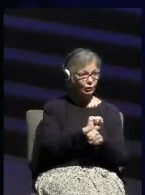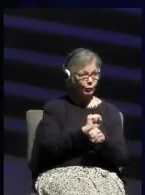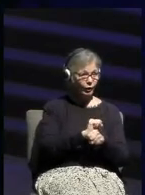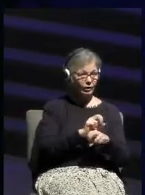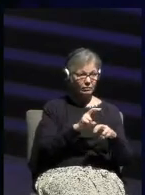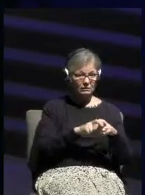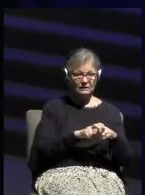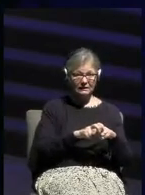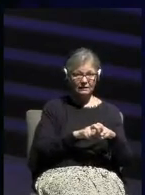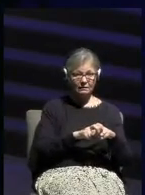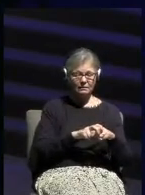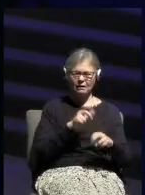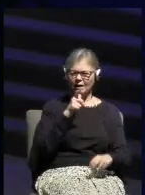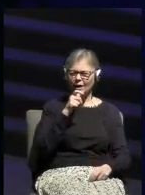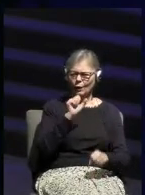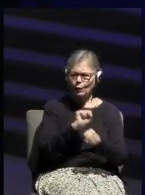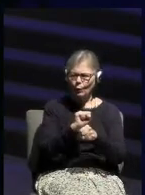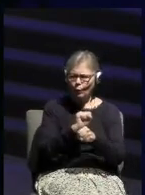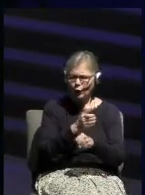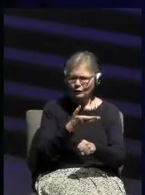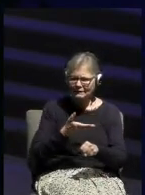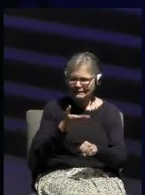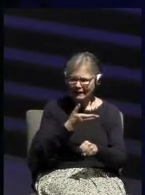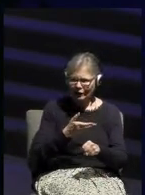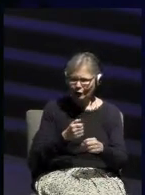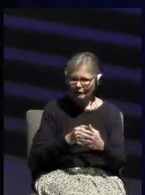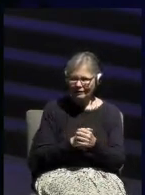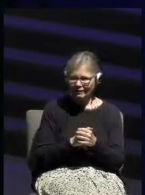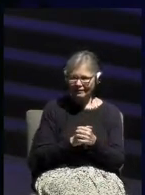down? How many work?